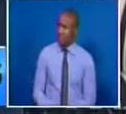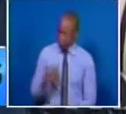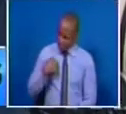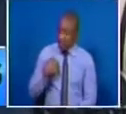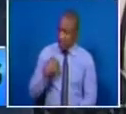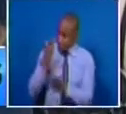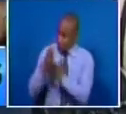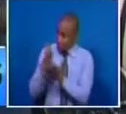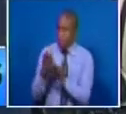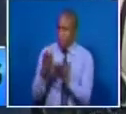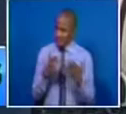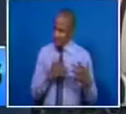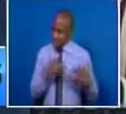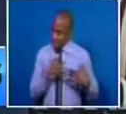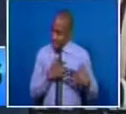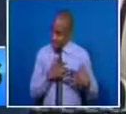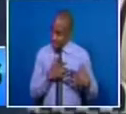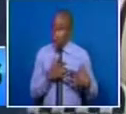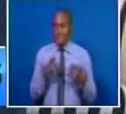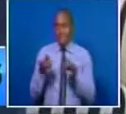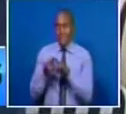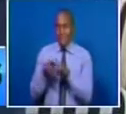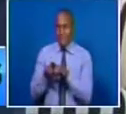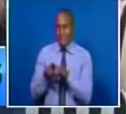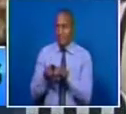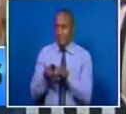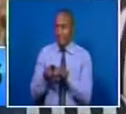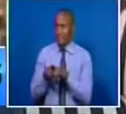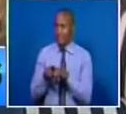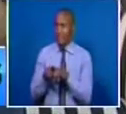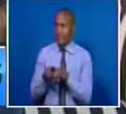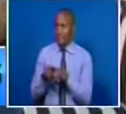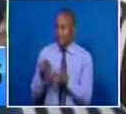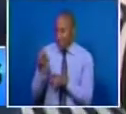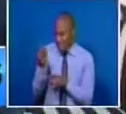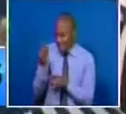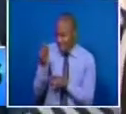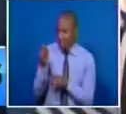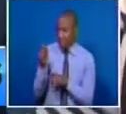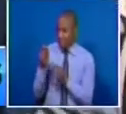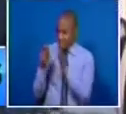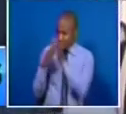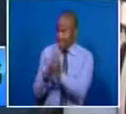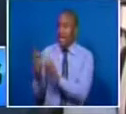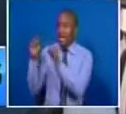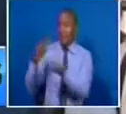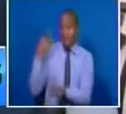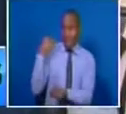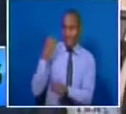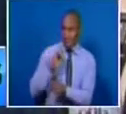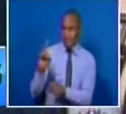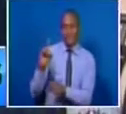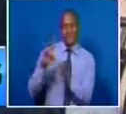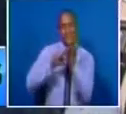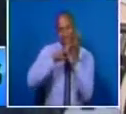more of a concern, and I'm concerned about the key leaders showing up, because the last debate they